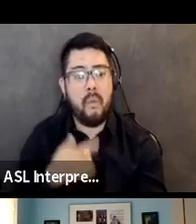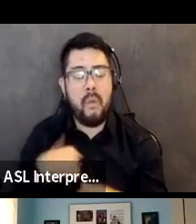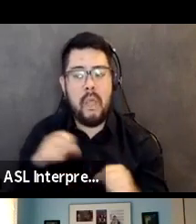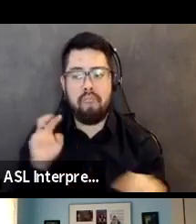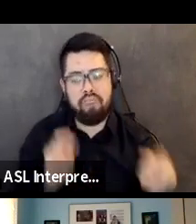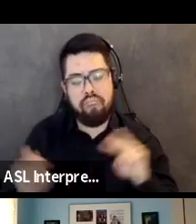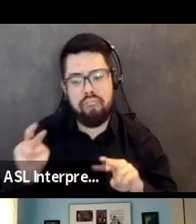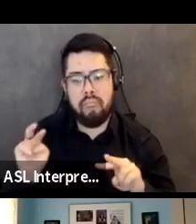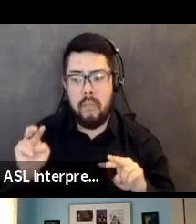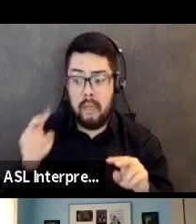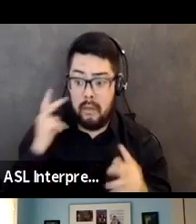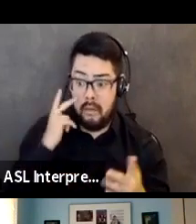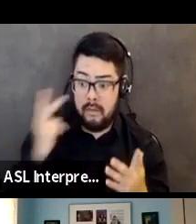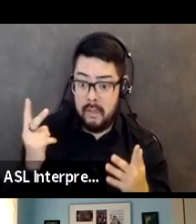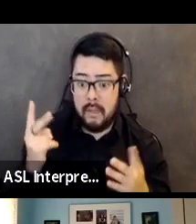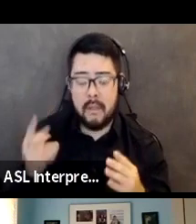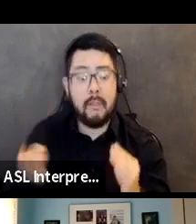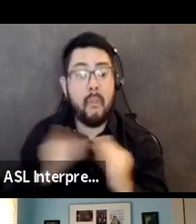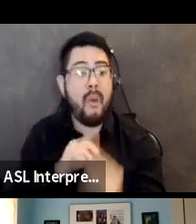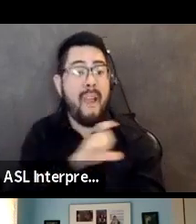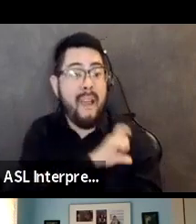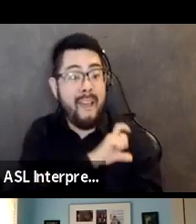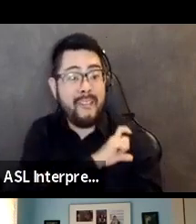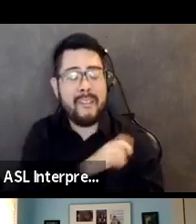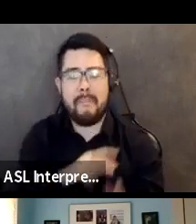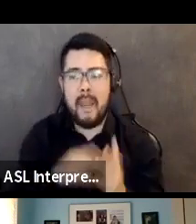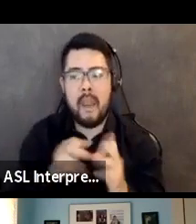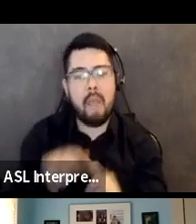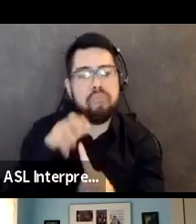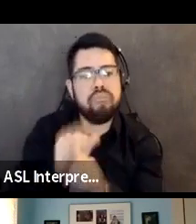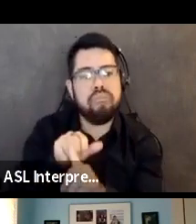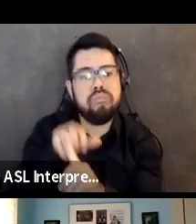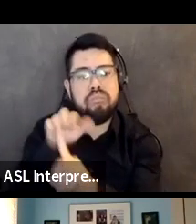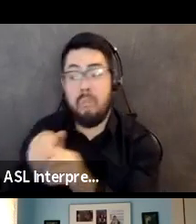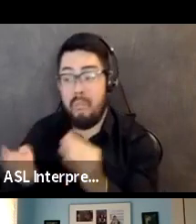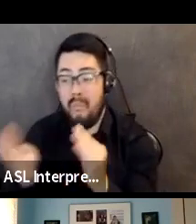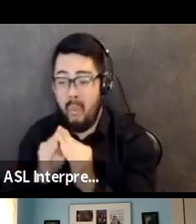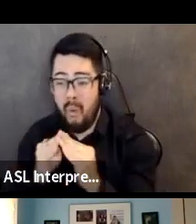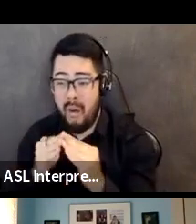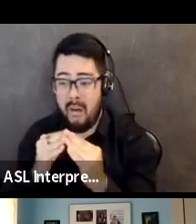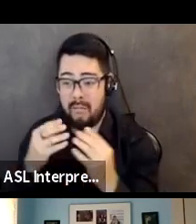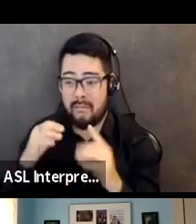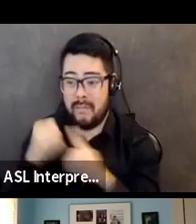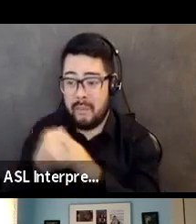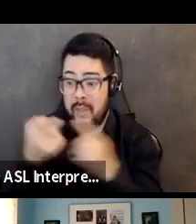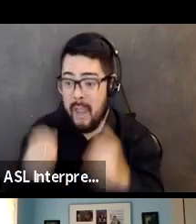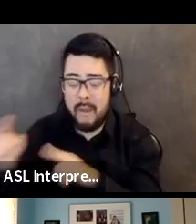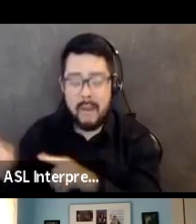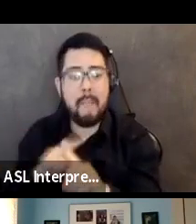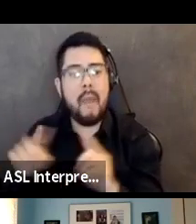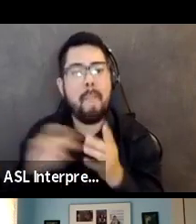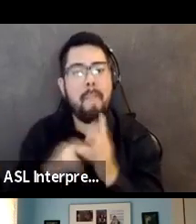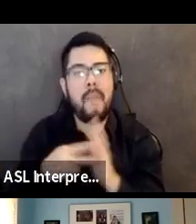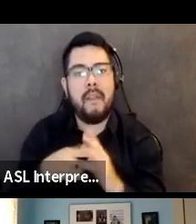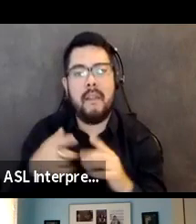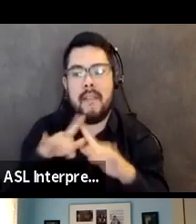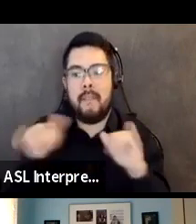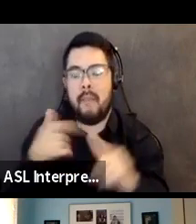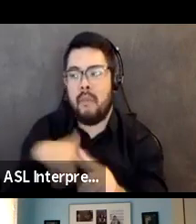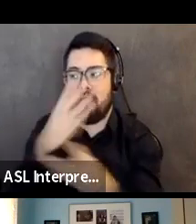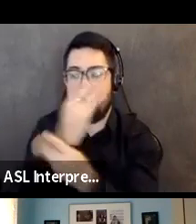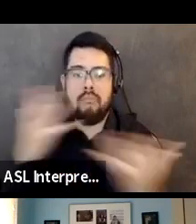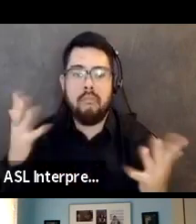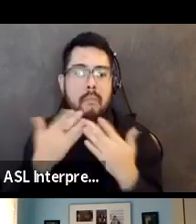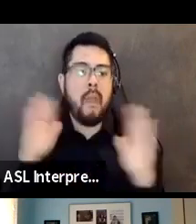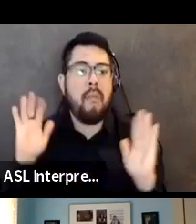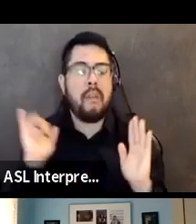because more officers were there they were able to able to catch more activity you would be then making the premise that children are criminals and that somehow the